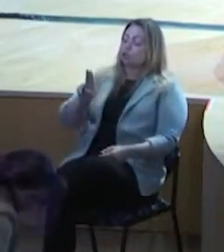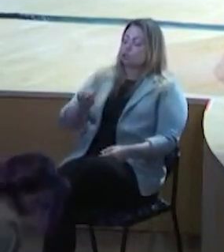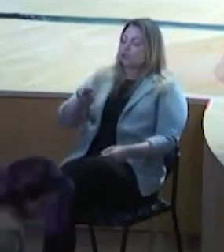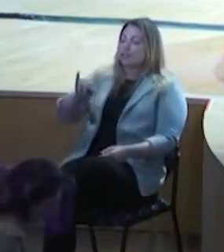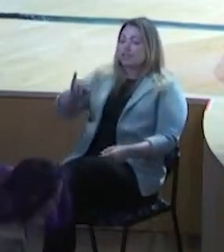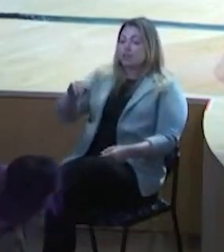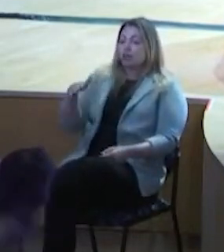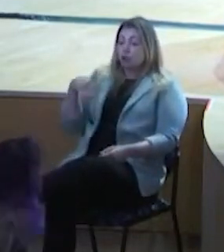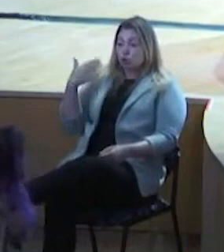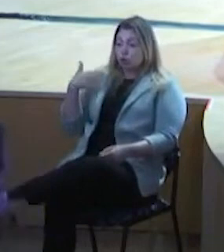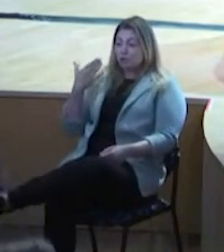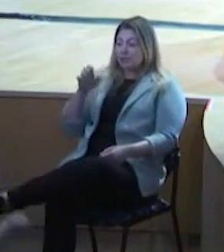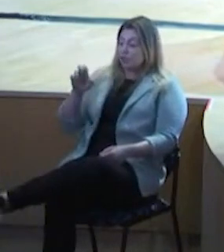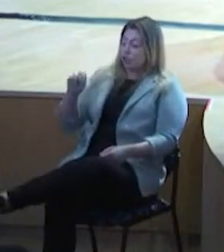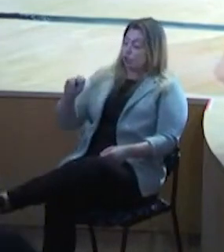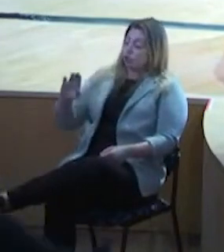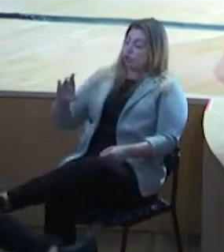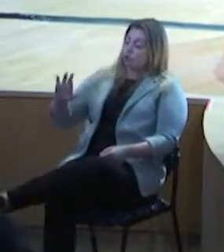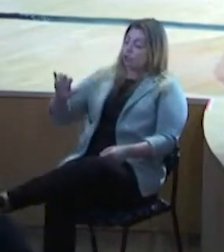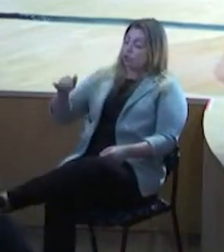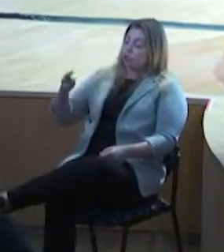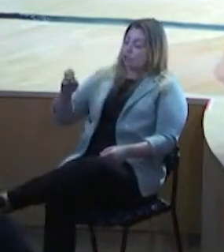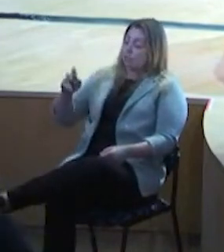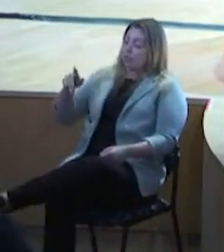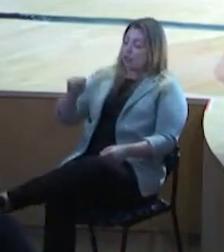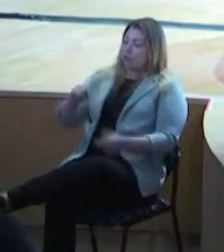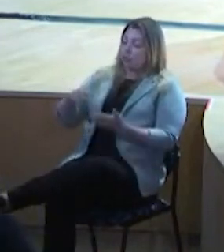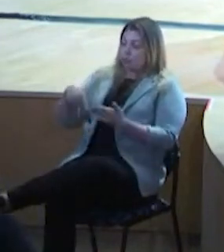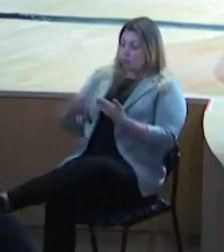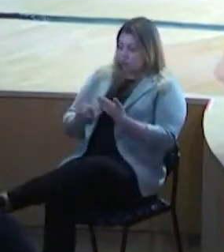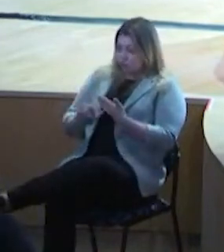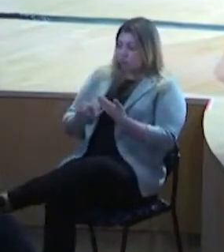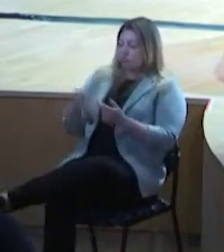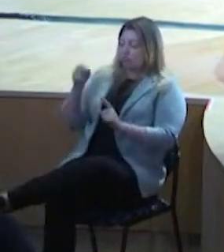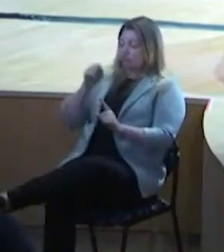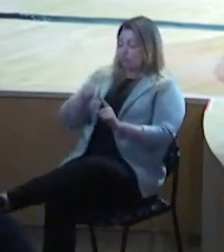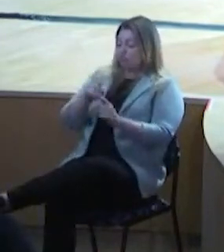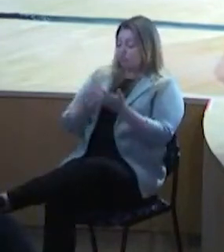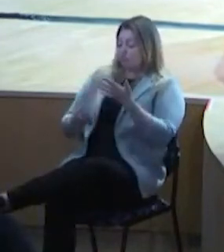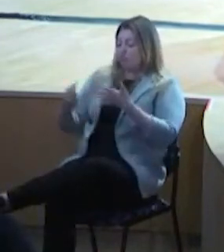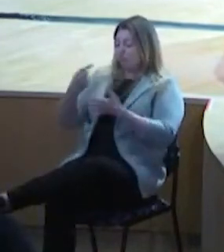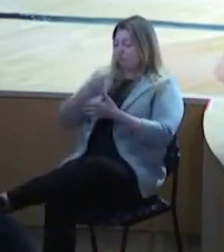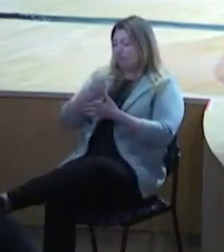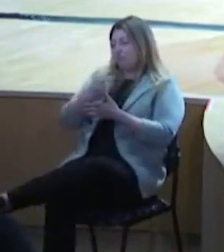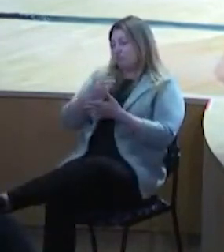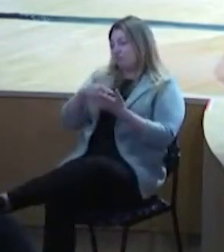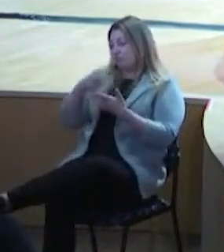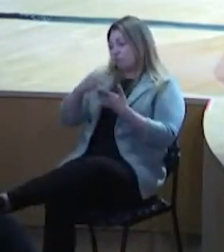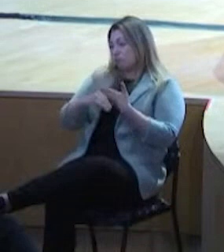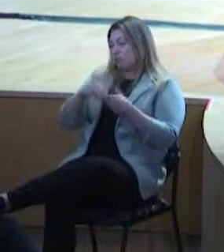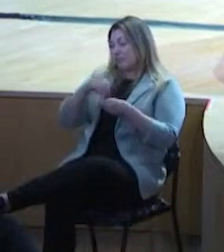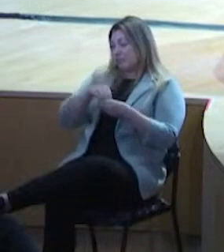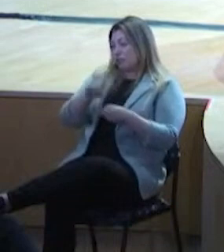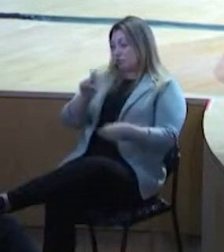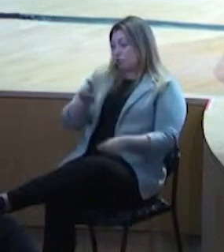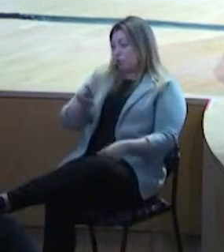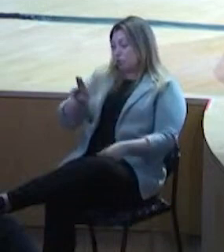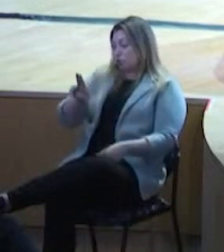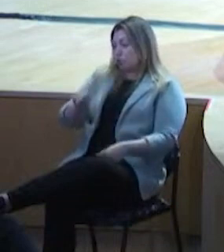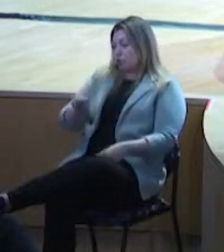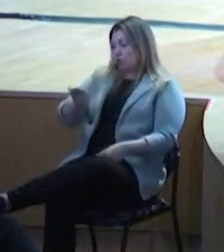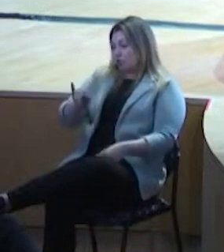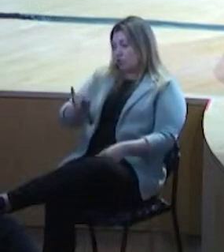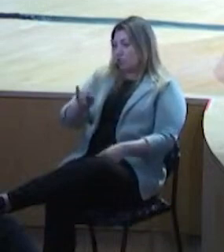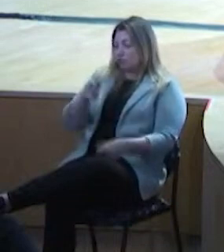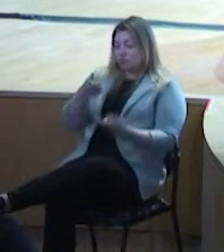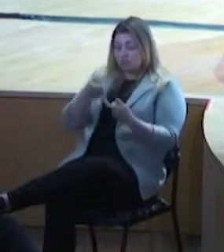Zuni Youth Enrichment Project. That's the main kind of program in Zuni that